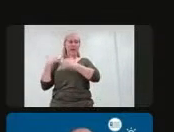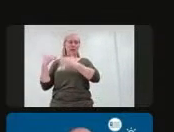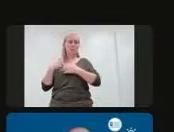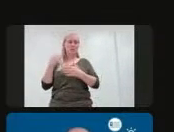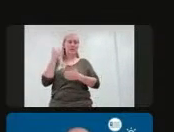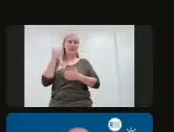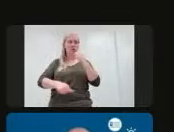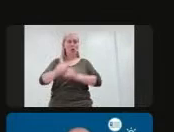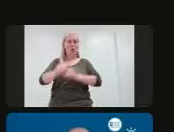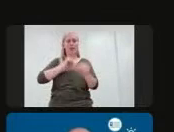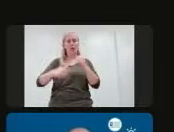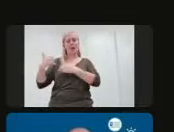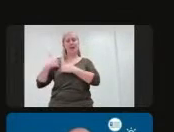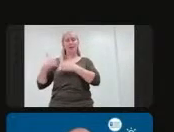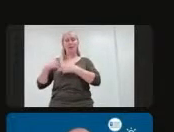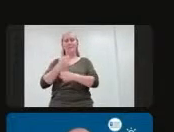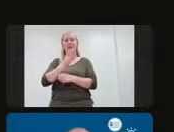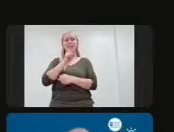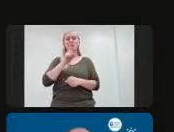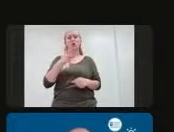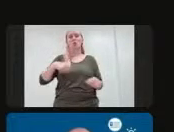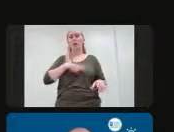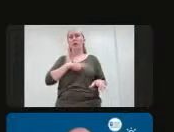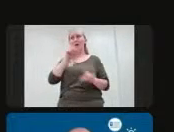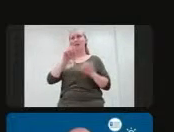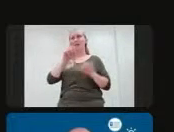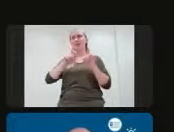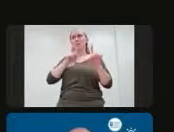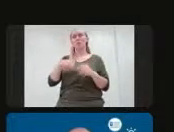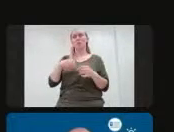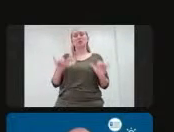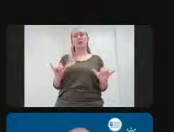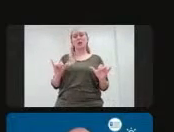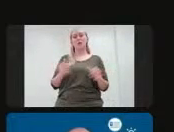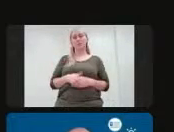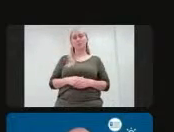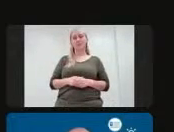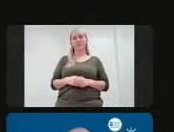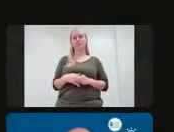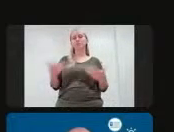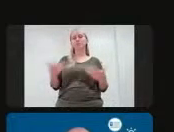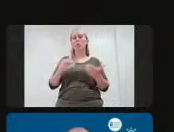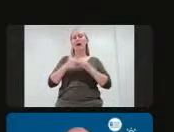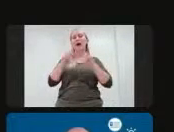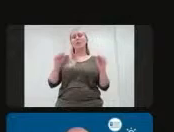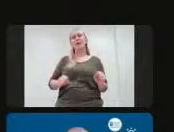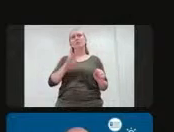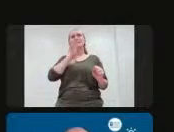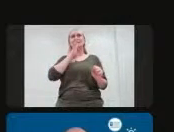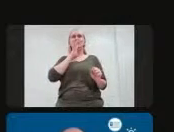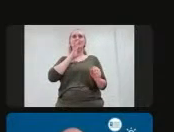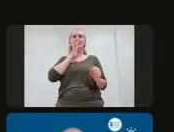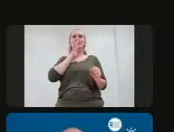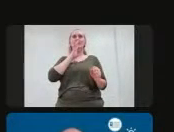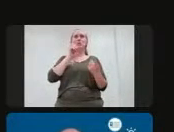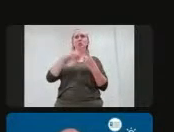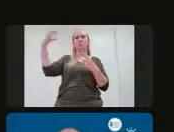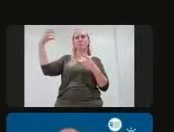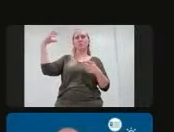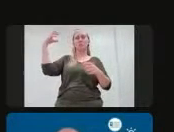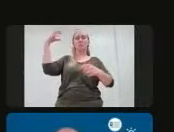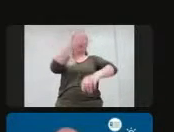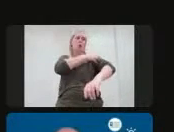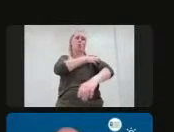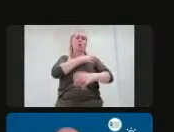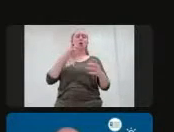other accountable, and making sure that we are asking those questions. So how can you speak truth to power if you